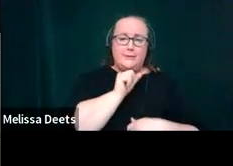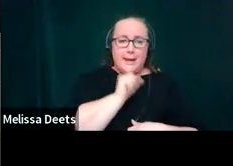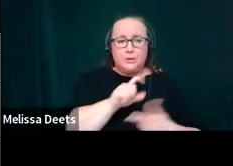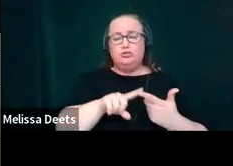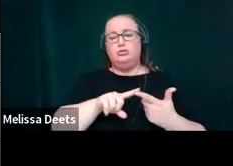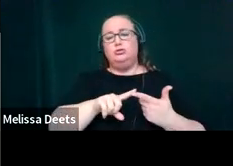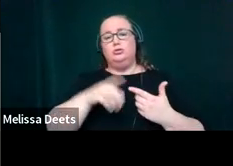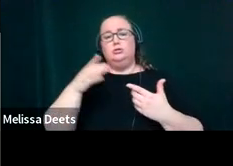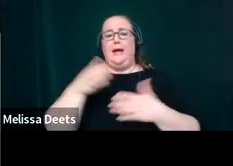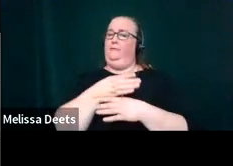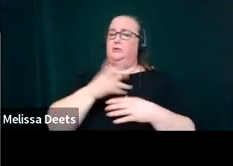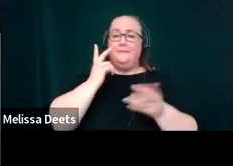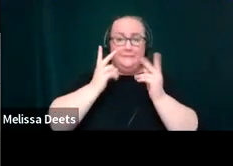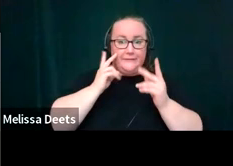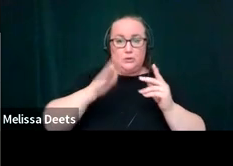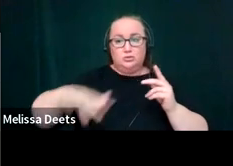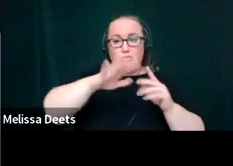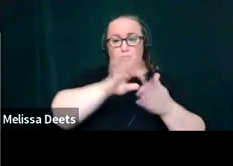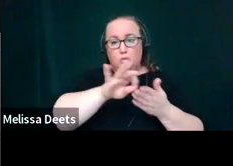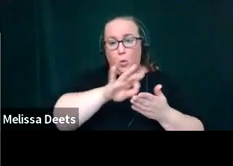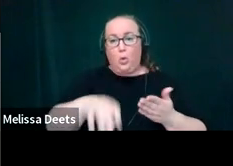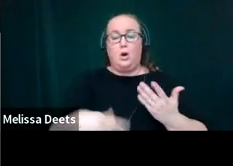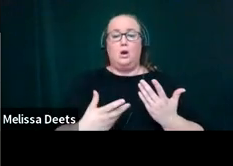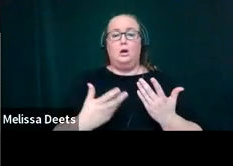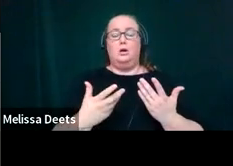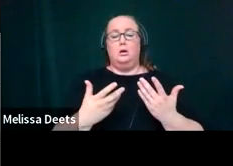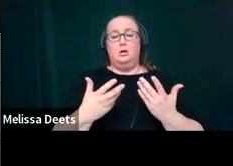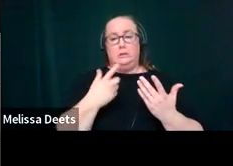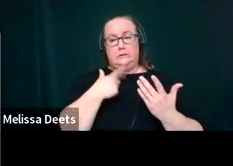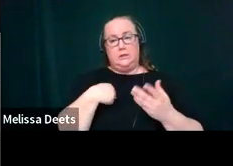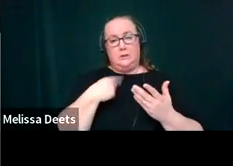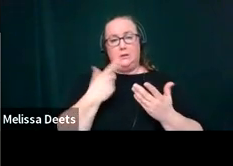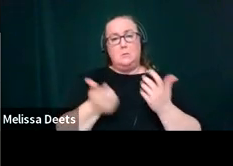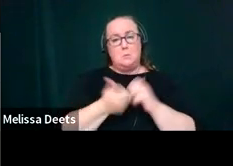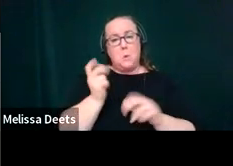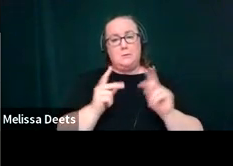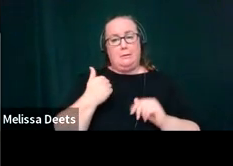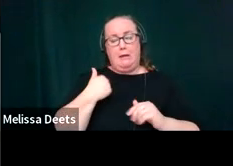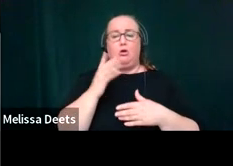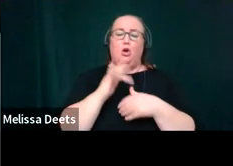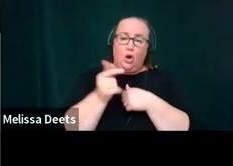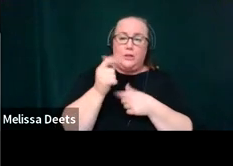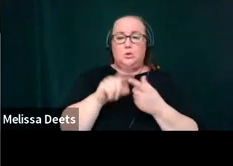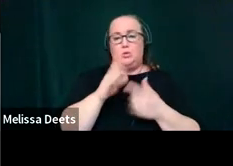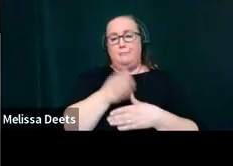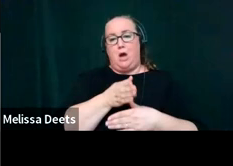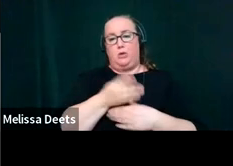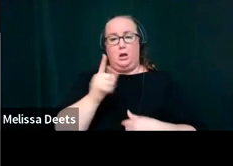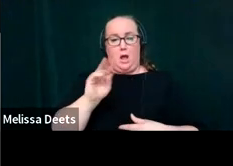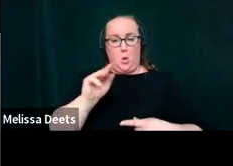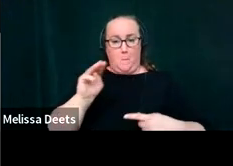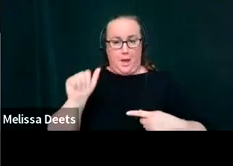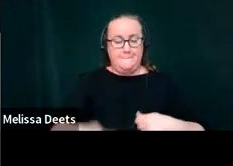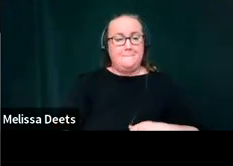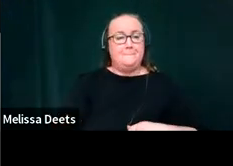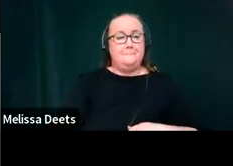field score, etc., and essentially tells us that most folks had early to moderate glaucoma. In this slide, we